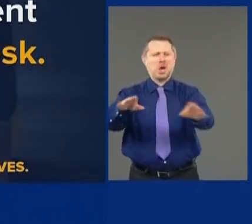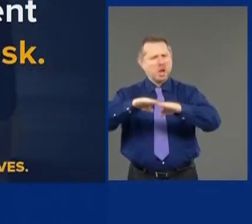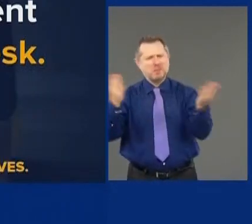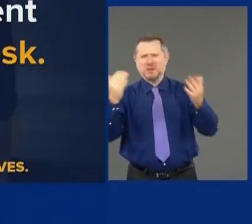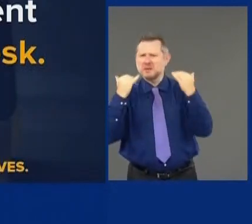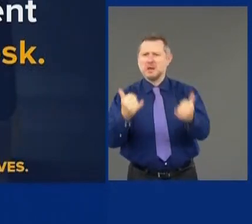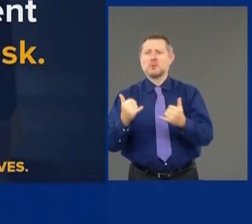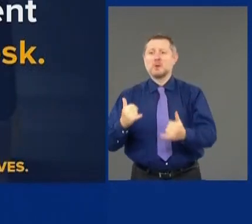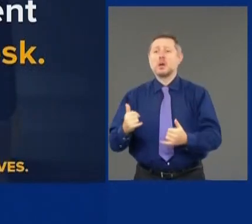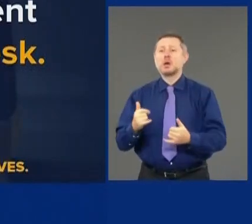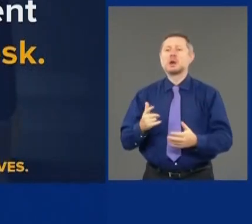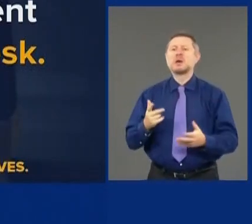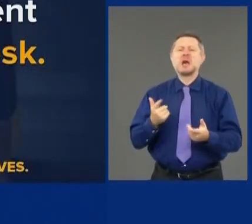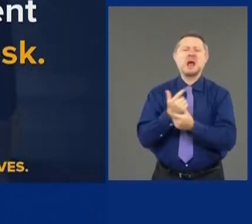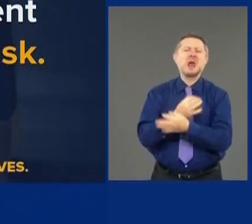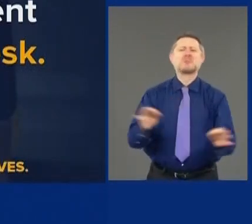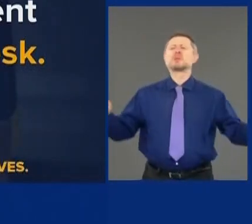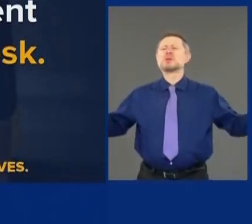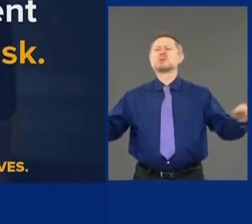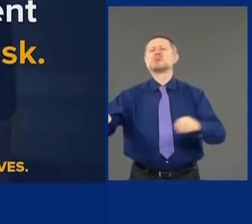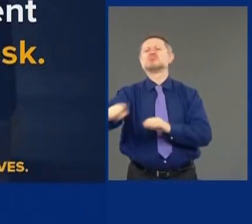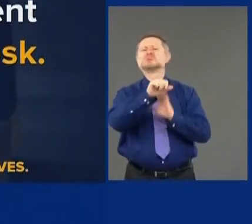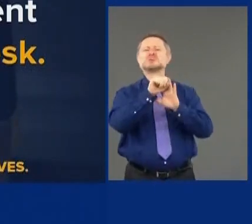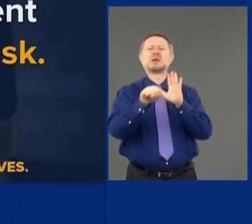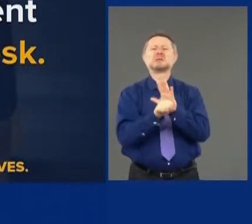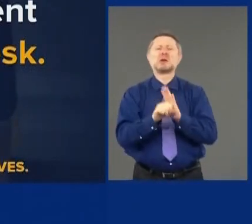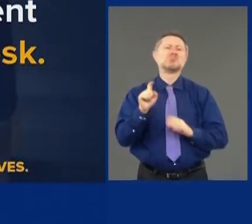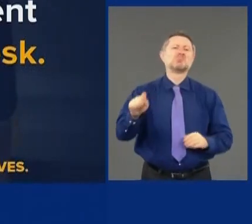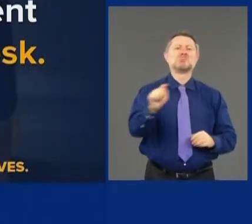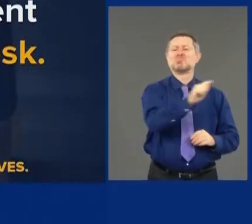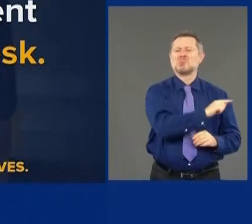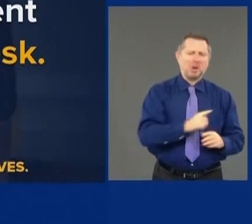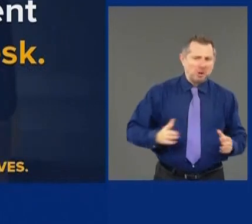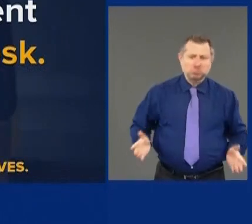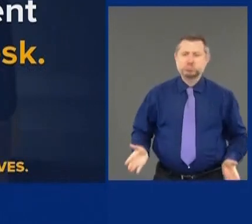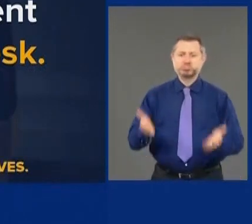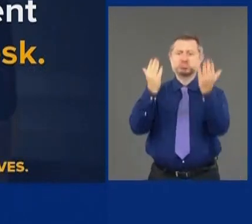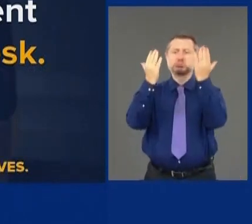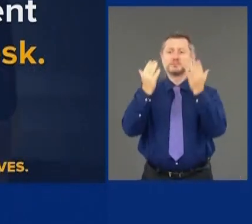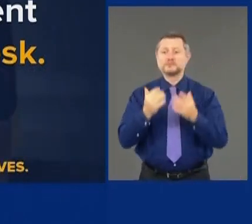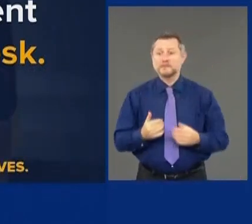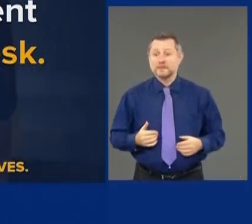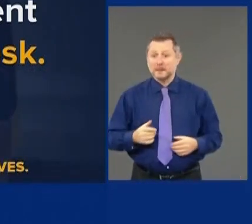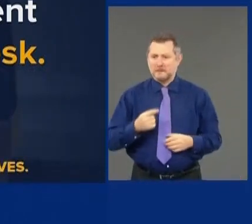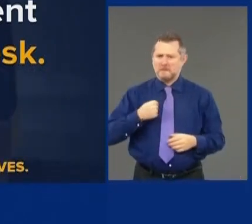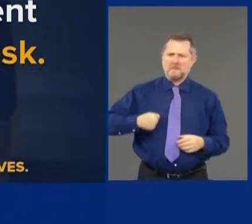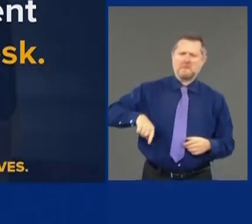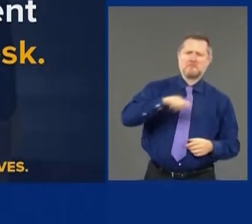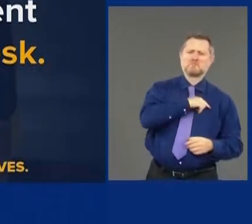liberate those states. I had all the demonstrations every day, liberate.